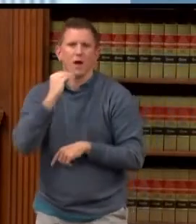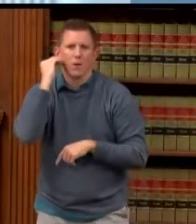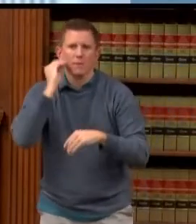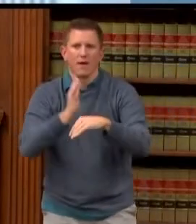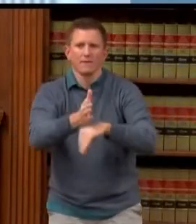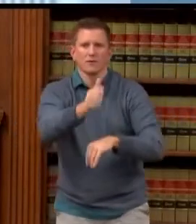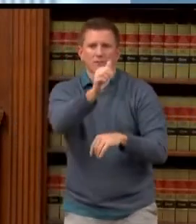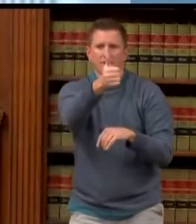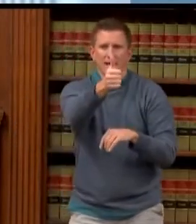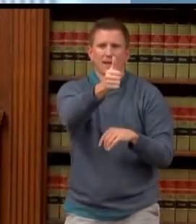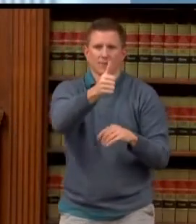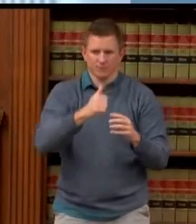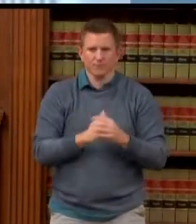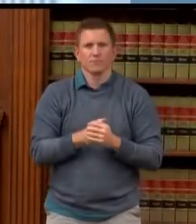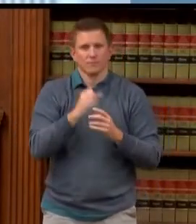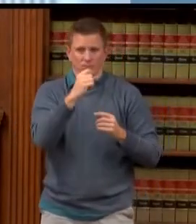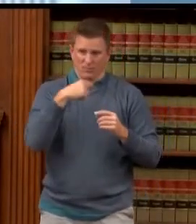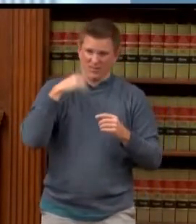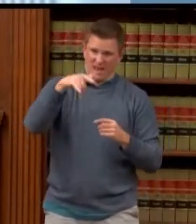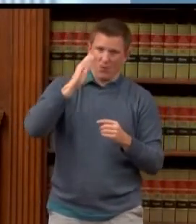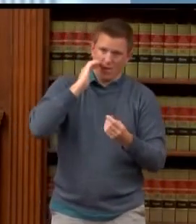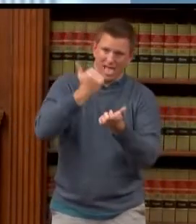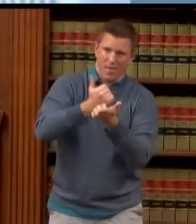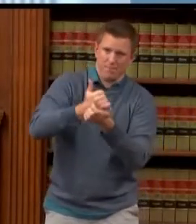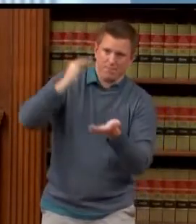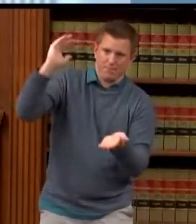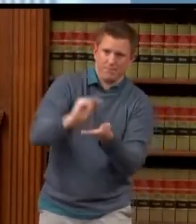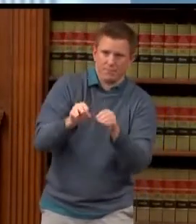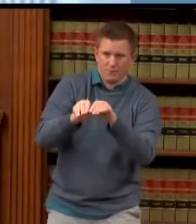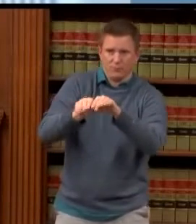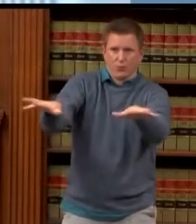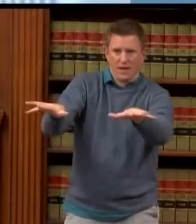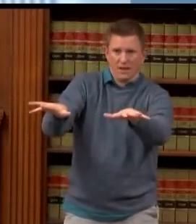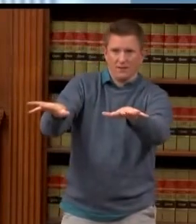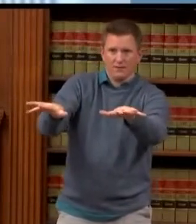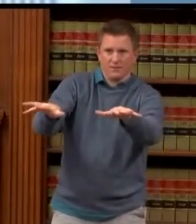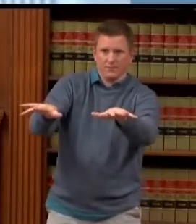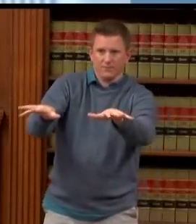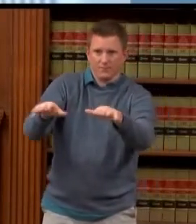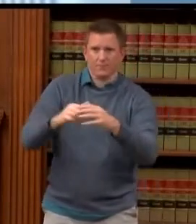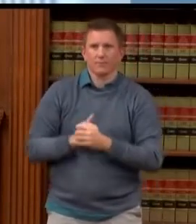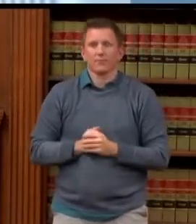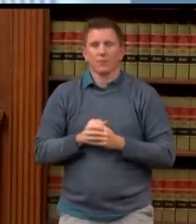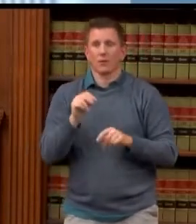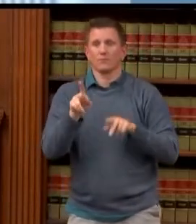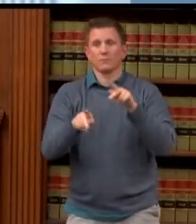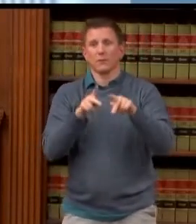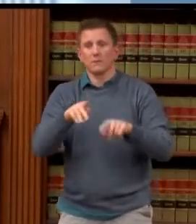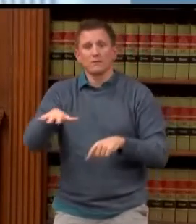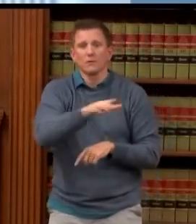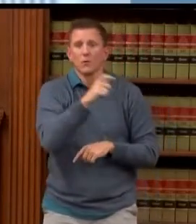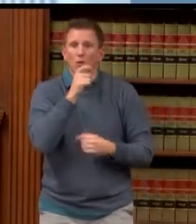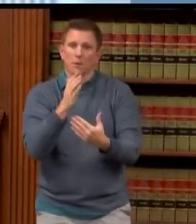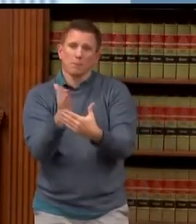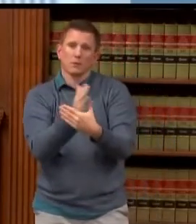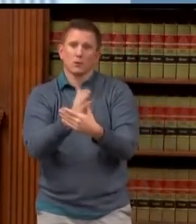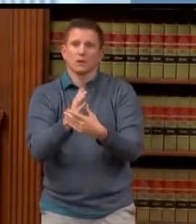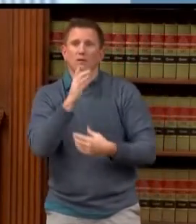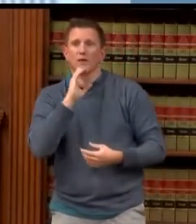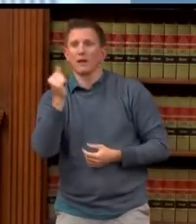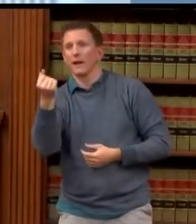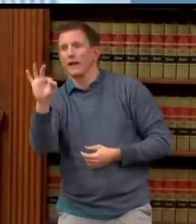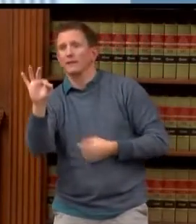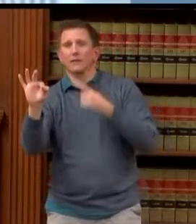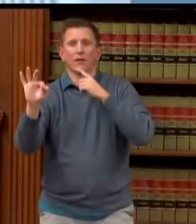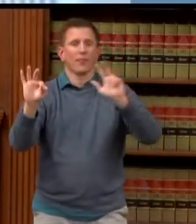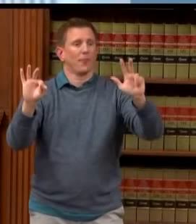with asymptomatic individuals between the ages of 18 and 35, while at the same time preserving people's ability to care for their families and take care of